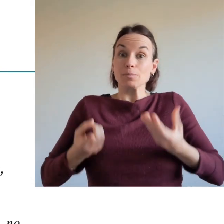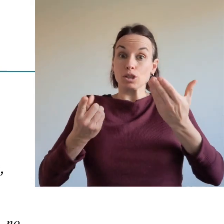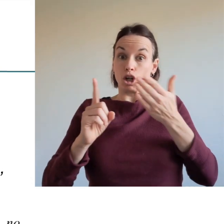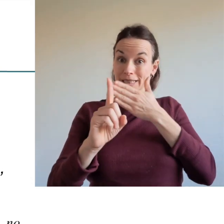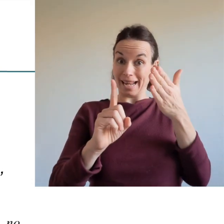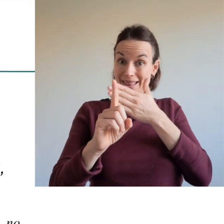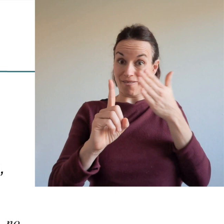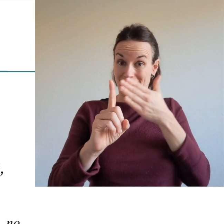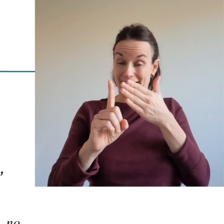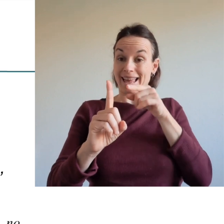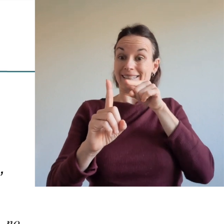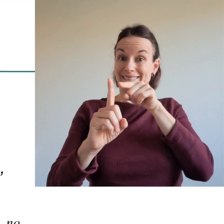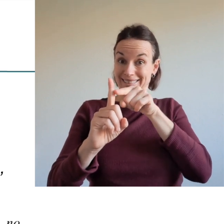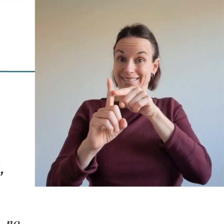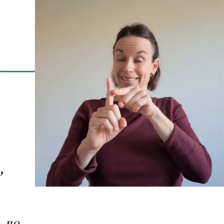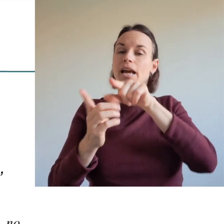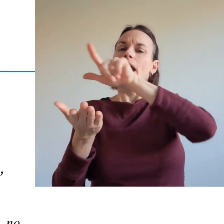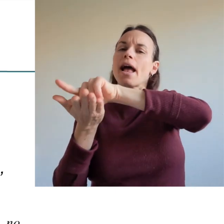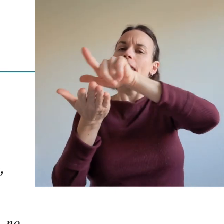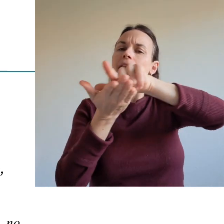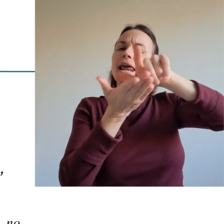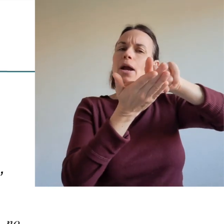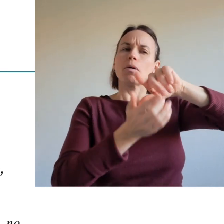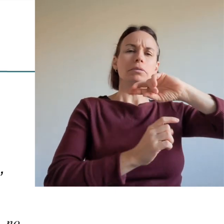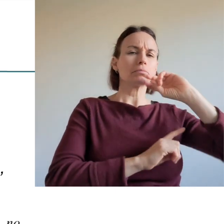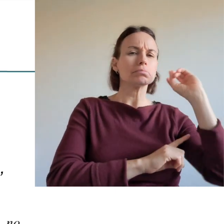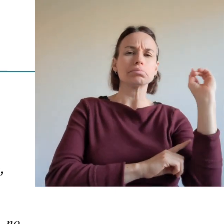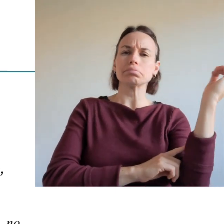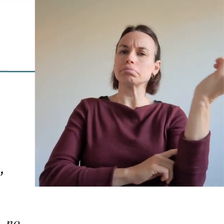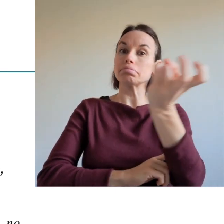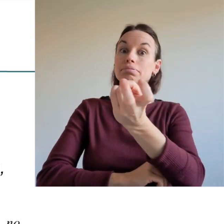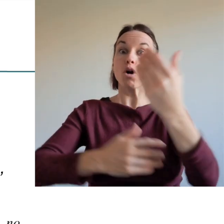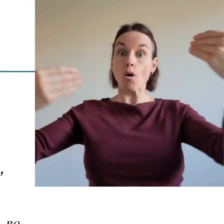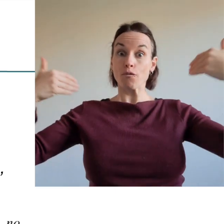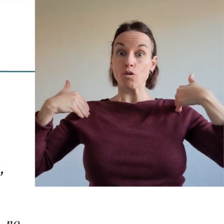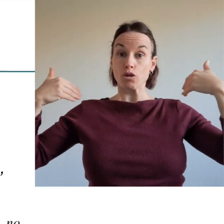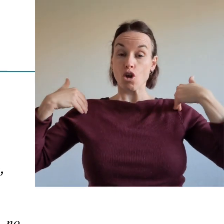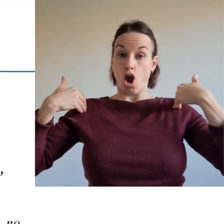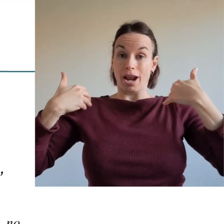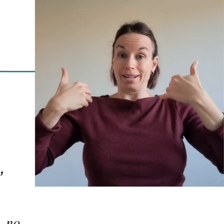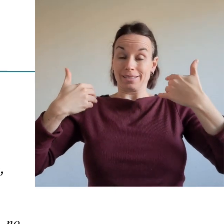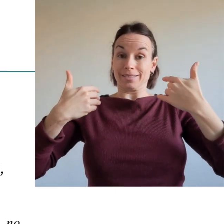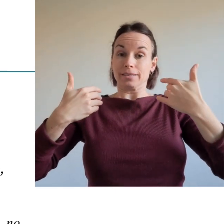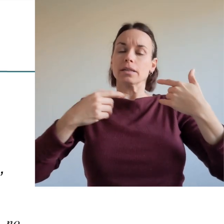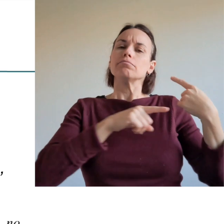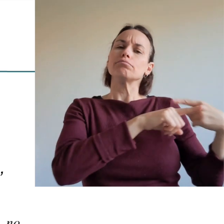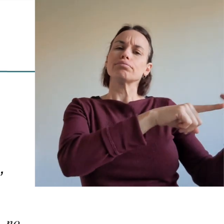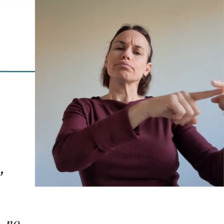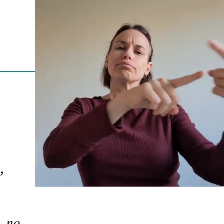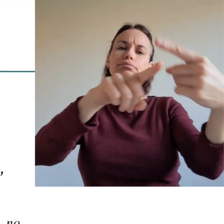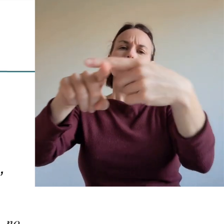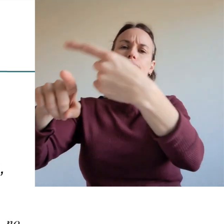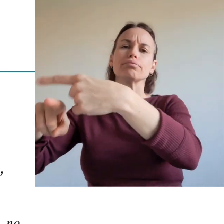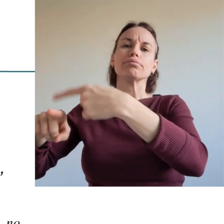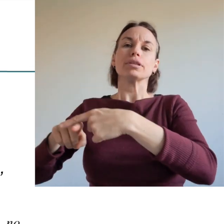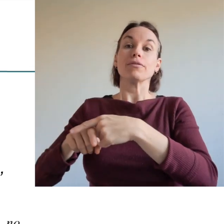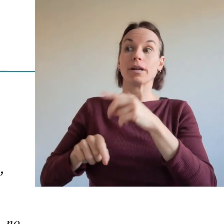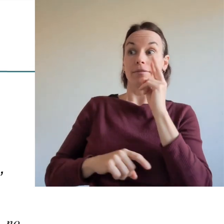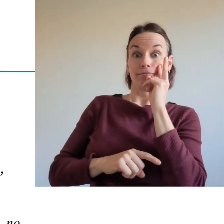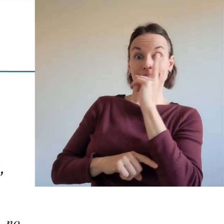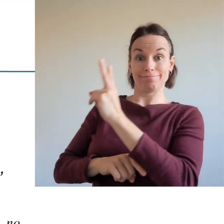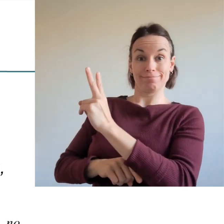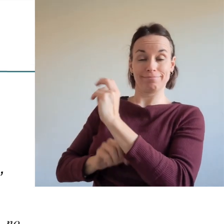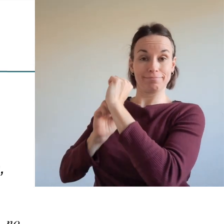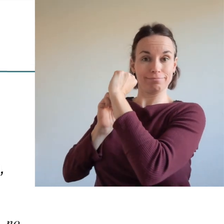It has been observed that, like English someone, indefinites in many languages cover more than one